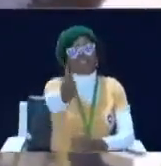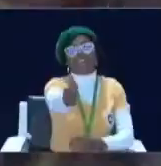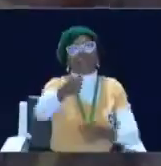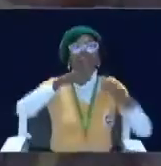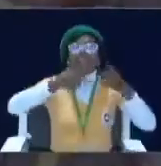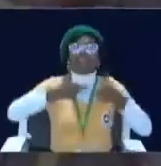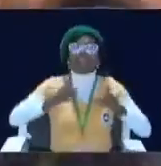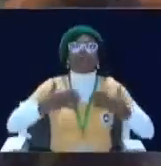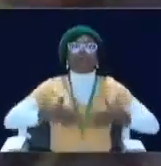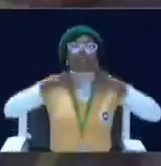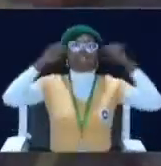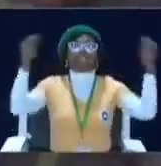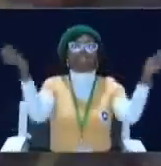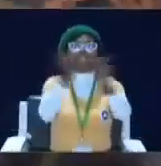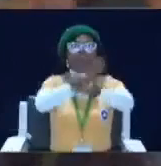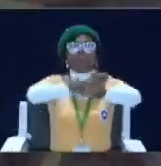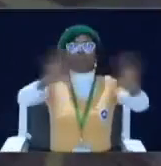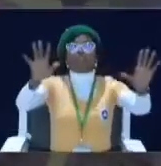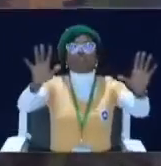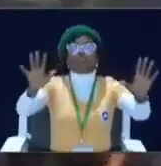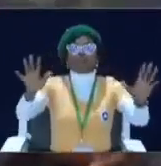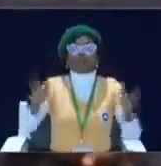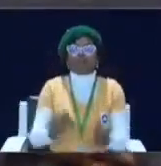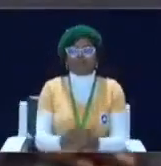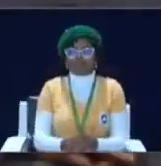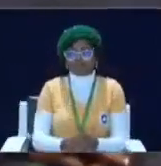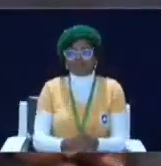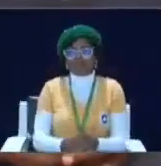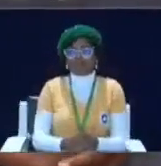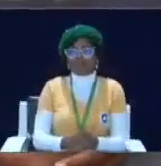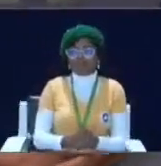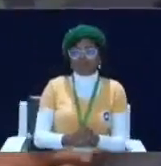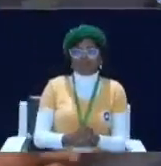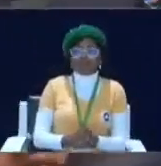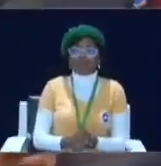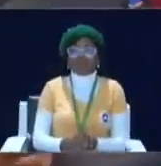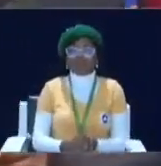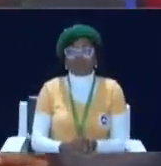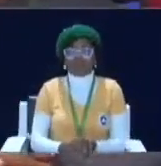hallelujah! Remain blessed.